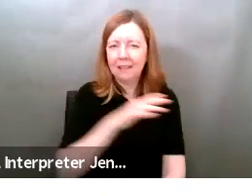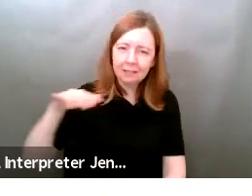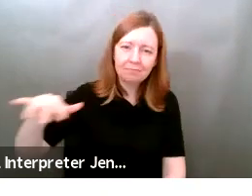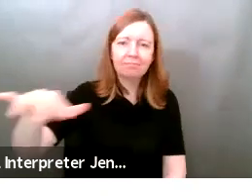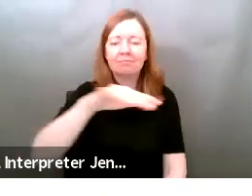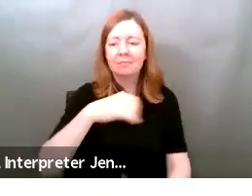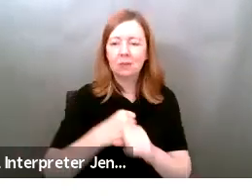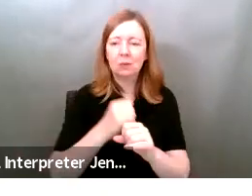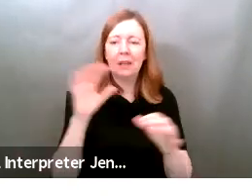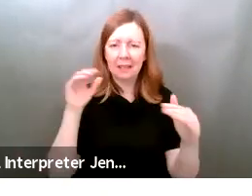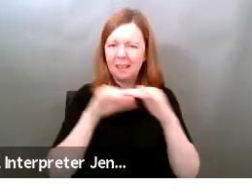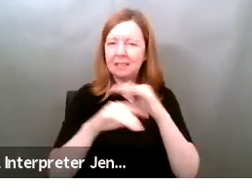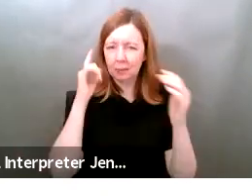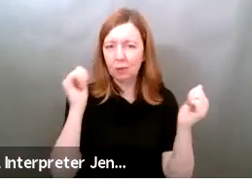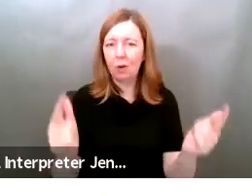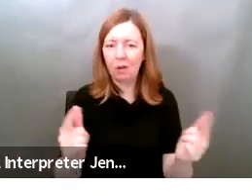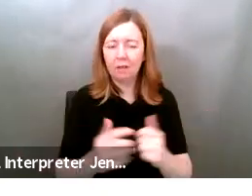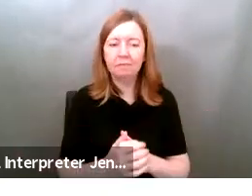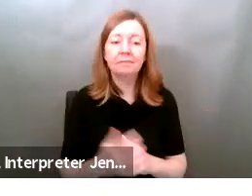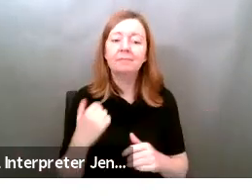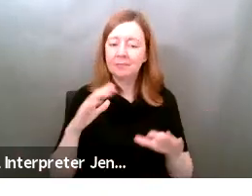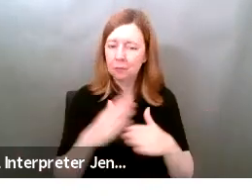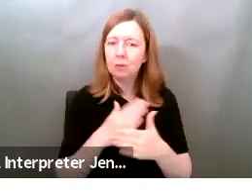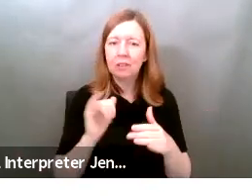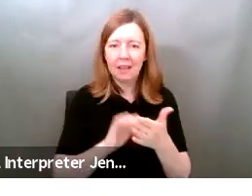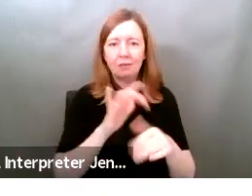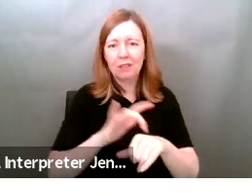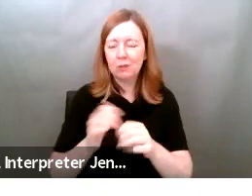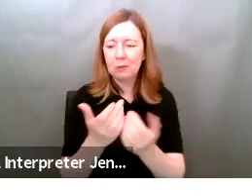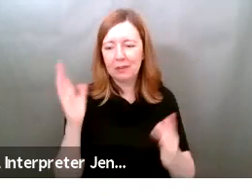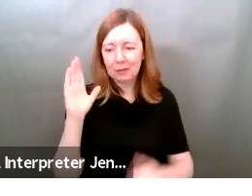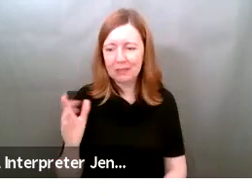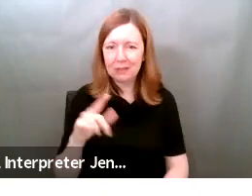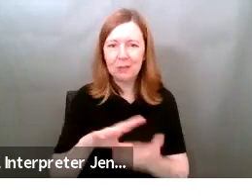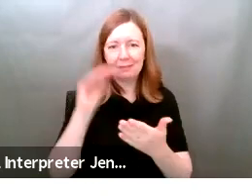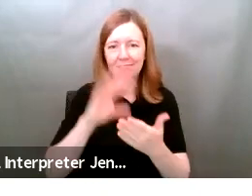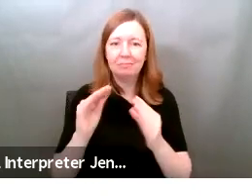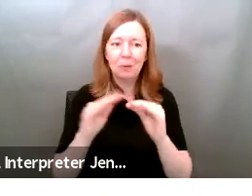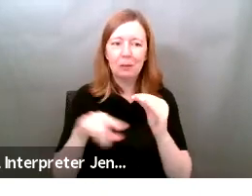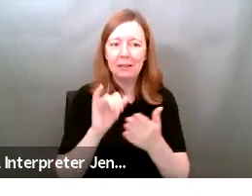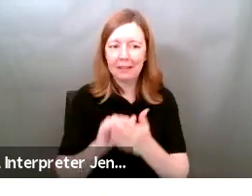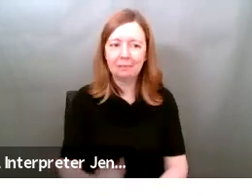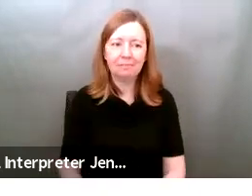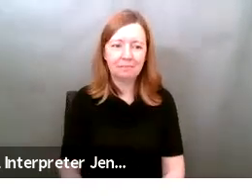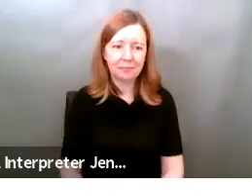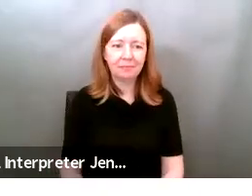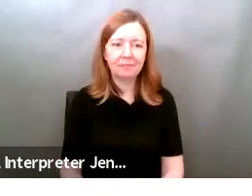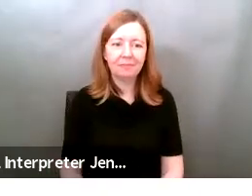make the vaccine really accessible. And we can share that resource with you after this so you can learn a little bit more about that program.